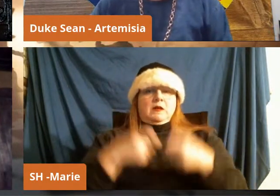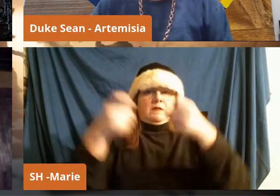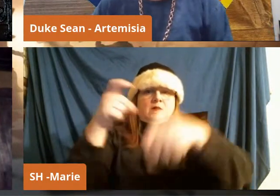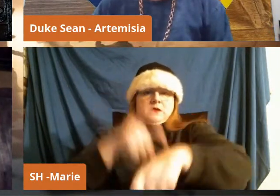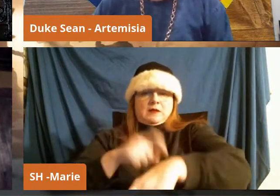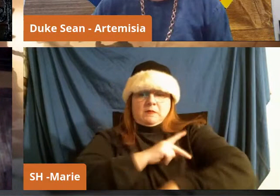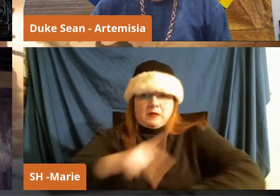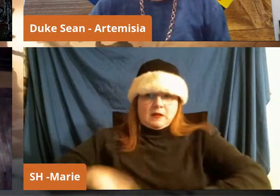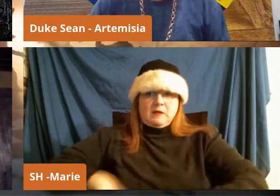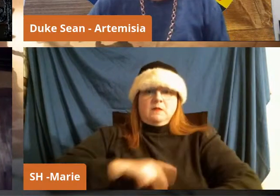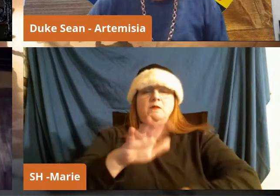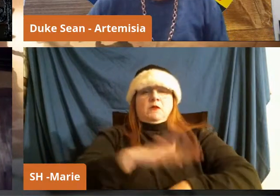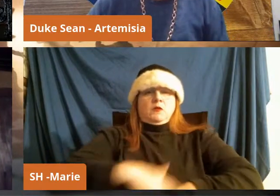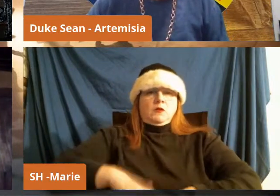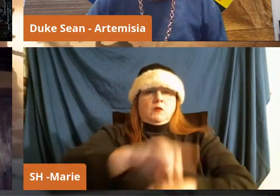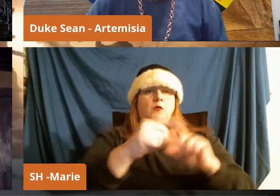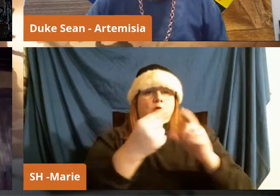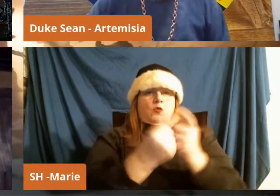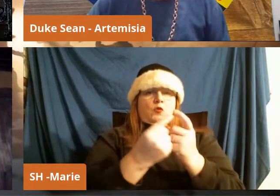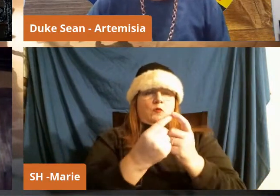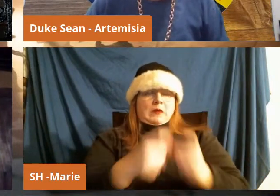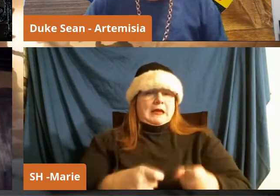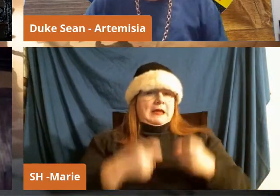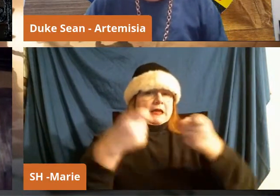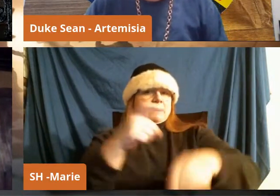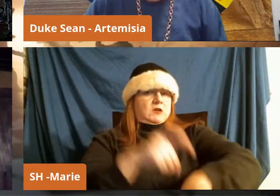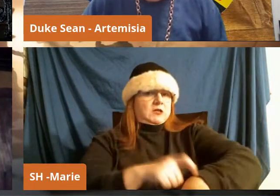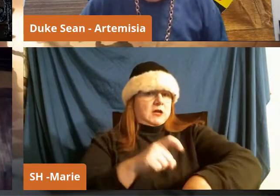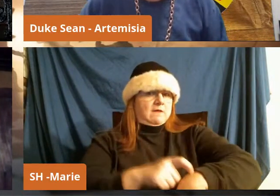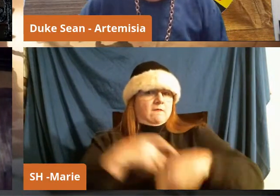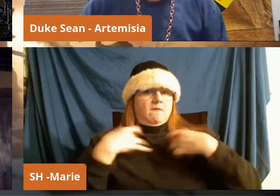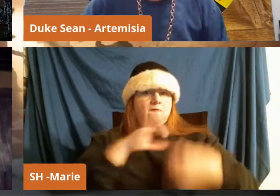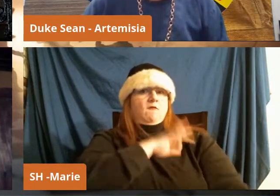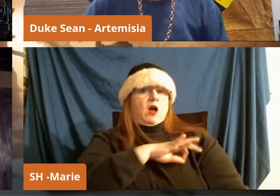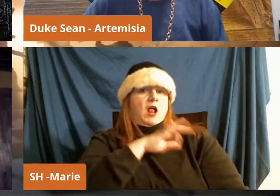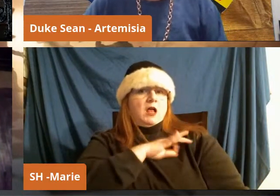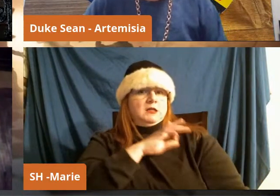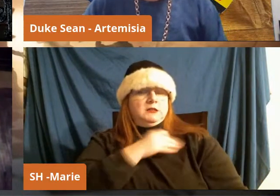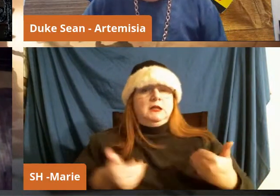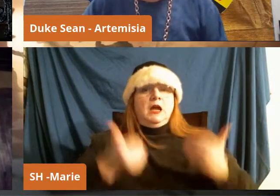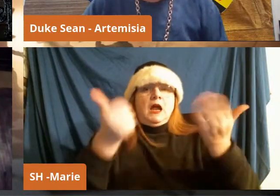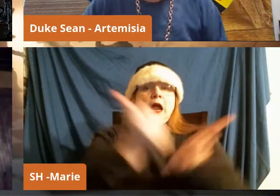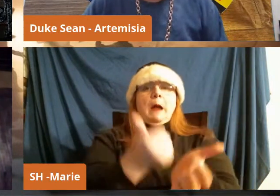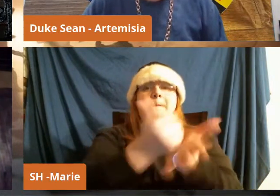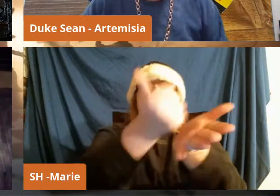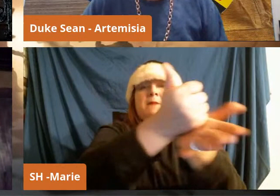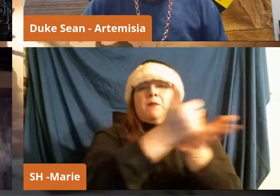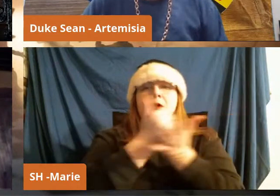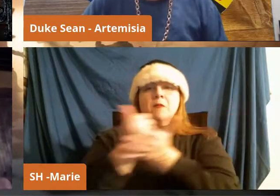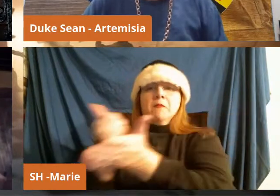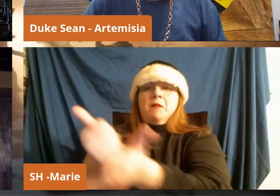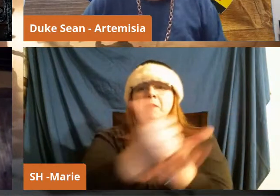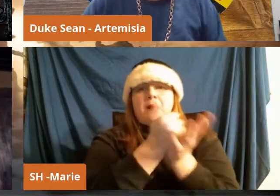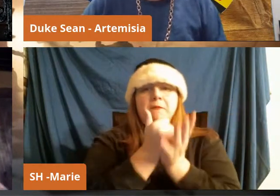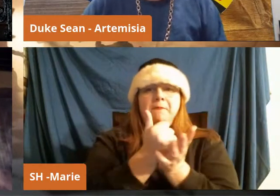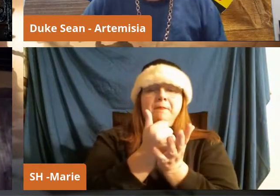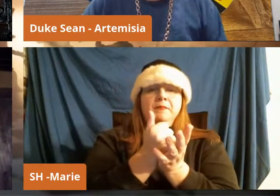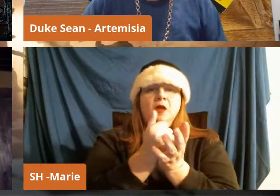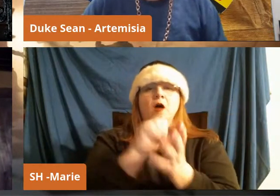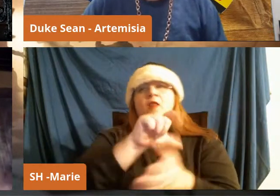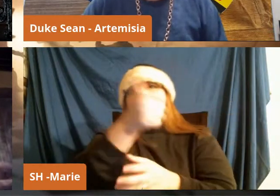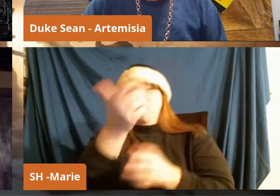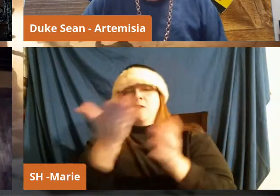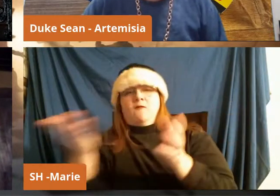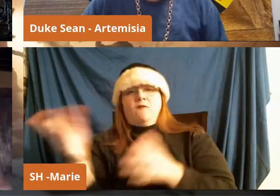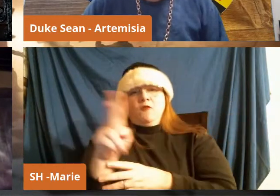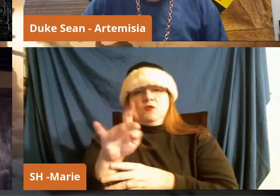the kingdom, to your local group? Just volunteer for things, help out, do things. So all the other